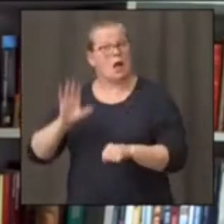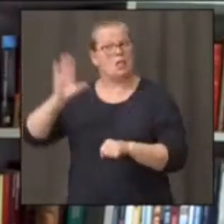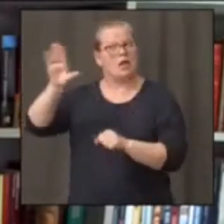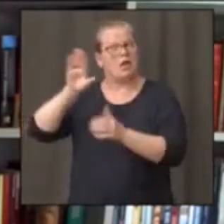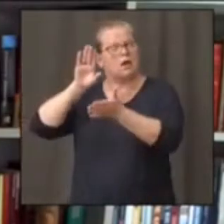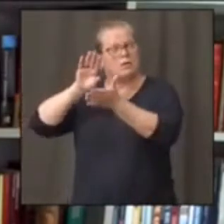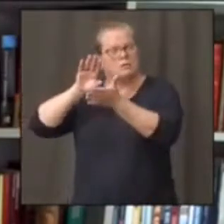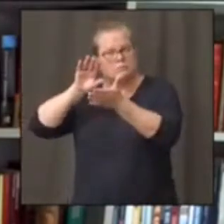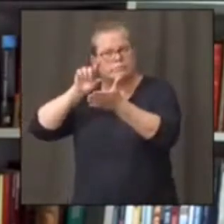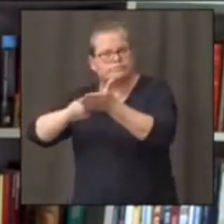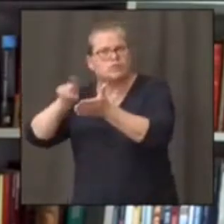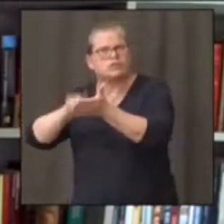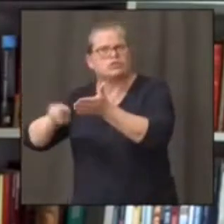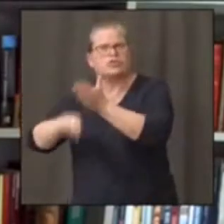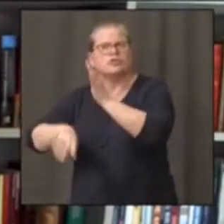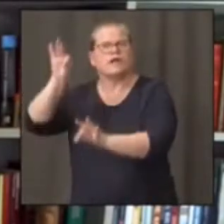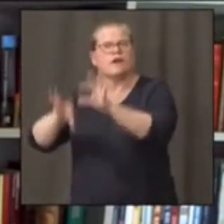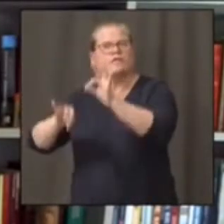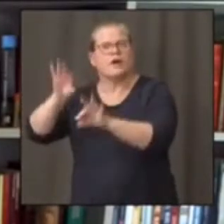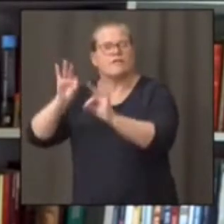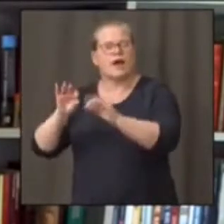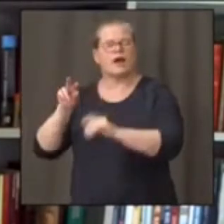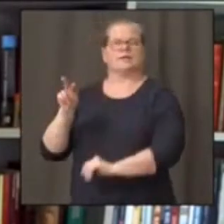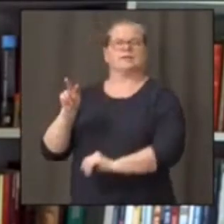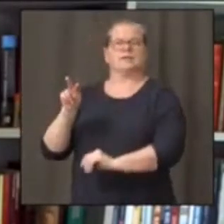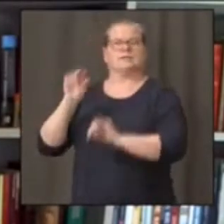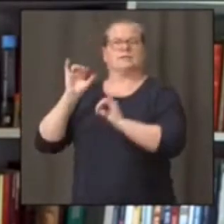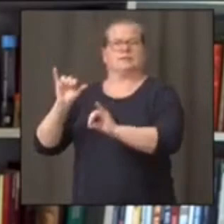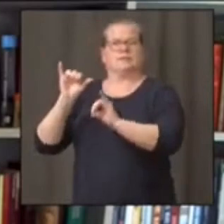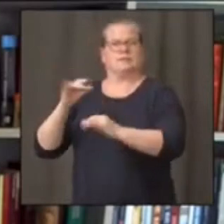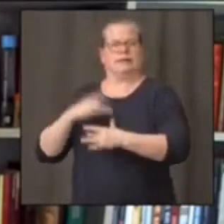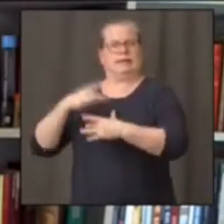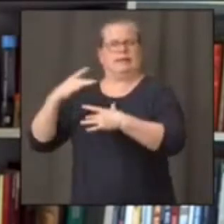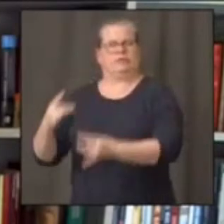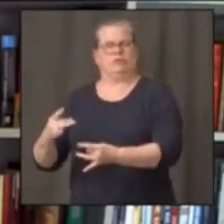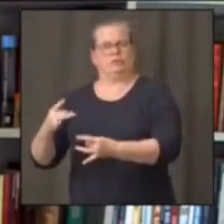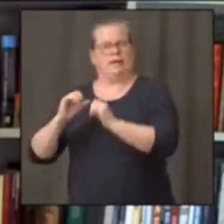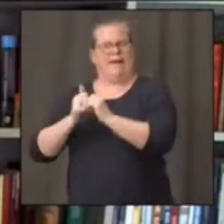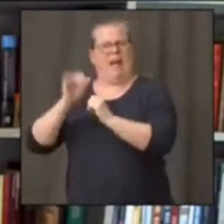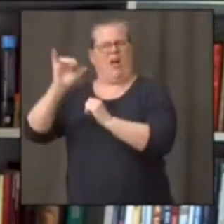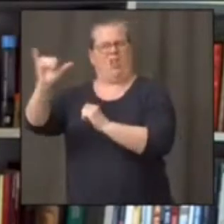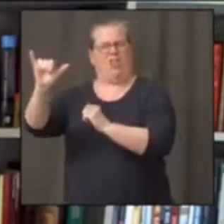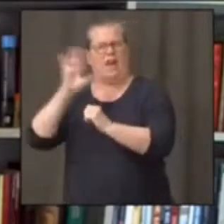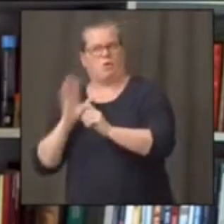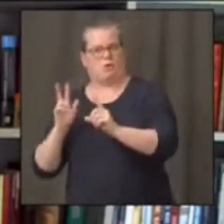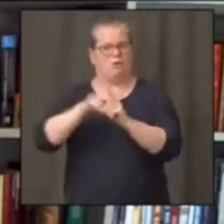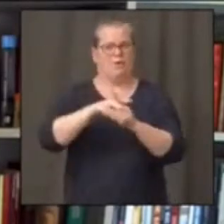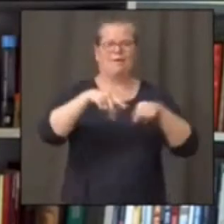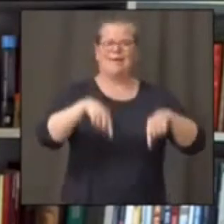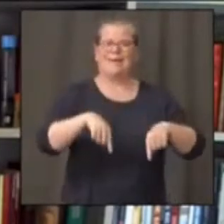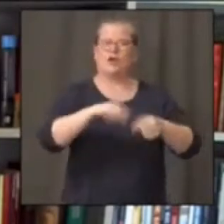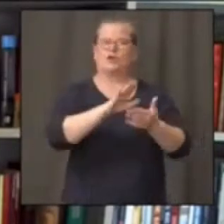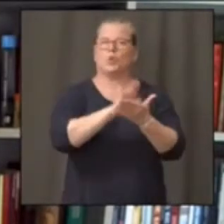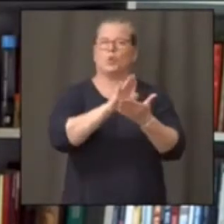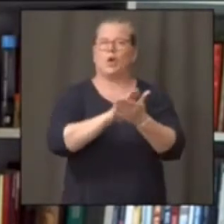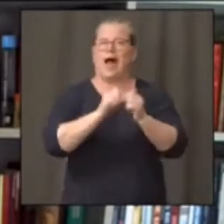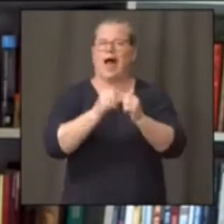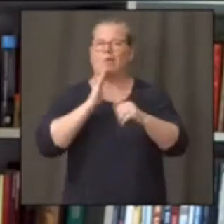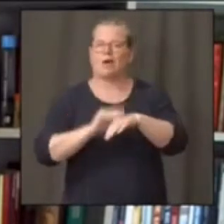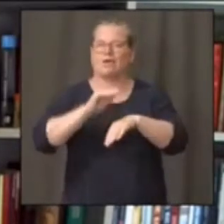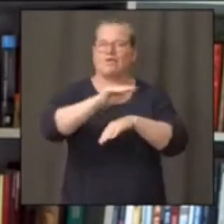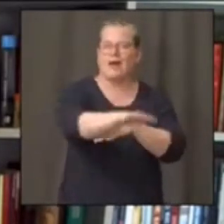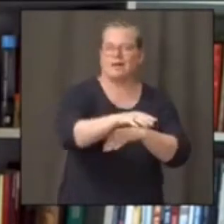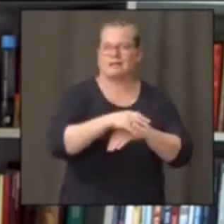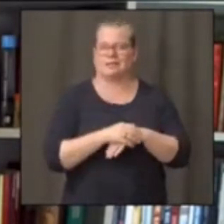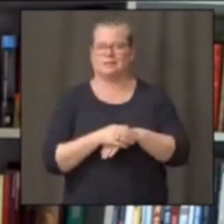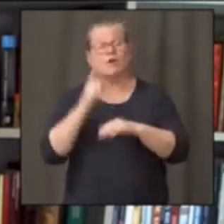for example, if we're having kids go to school. So this, as we know, for diseases, very common diseases like influenza,